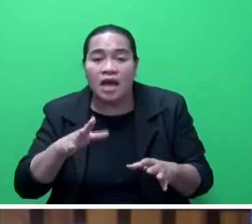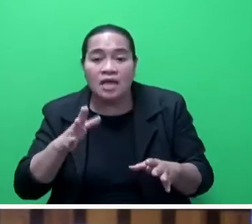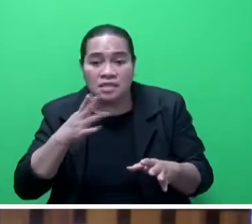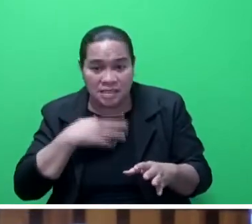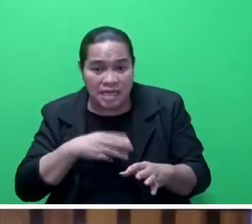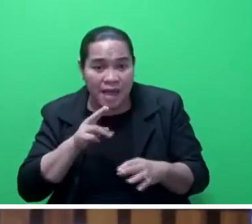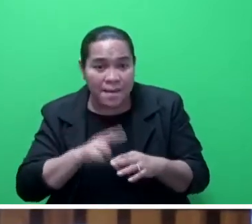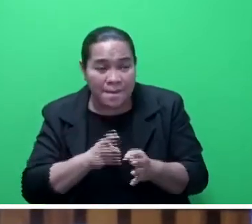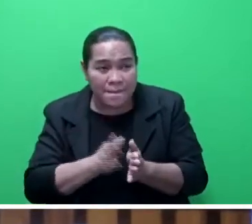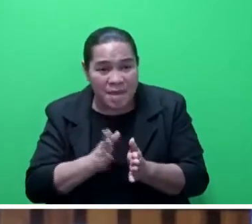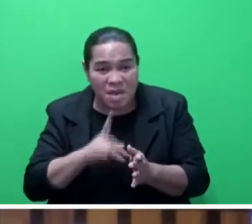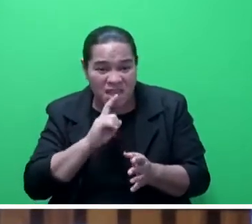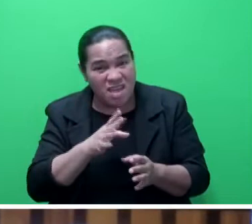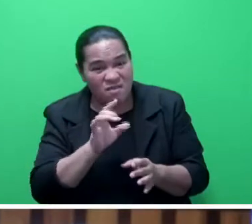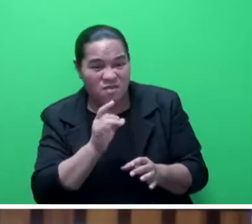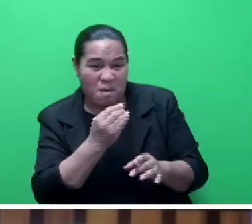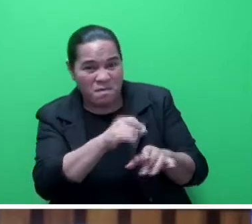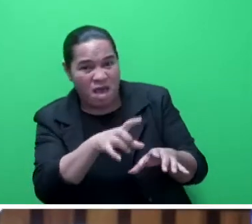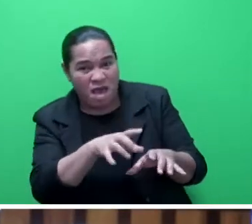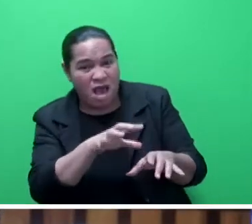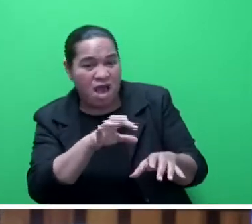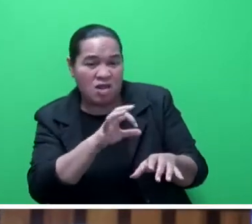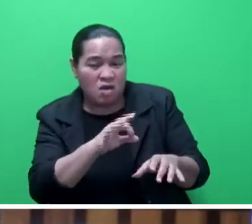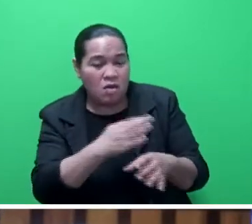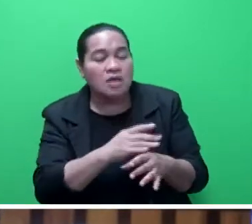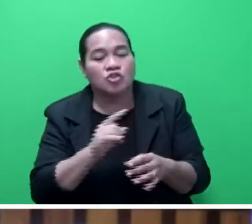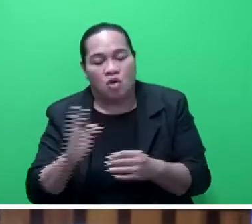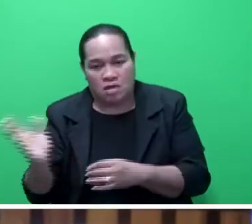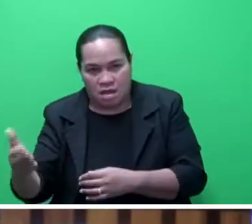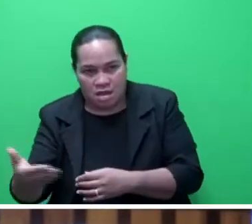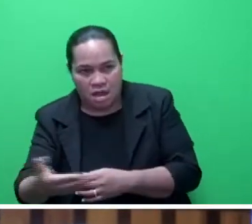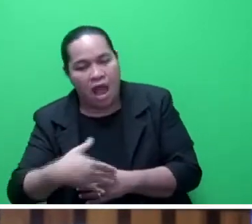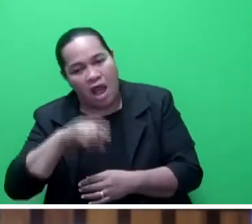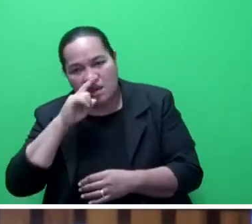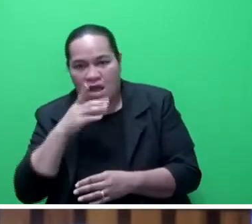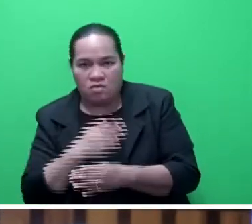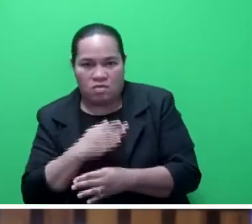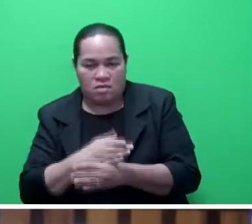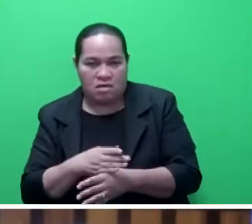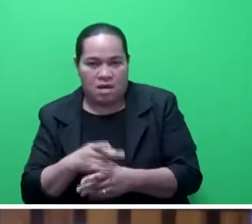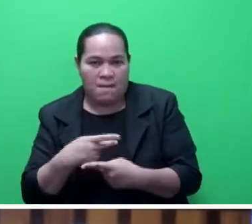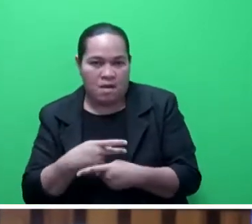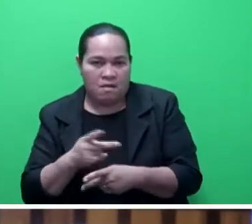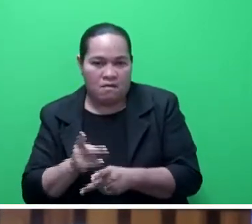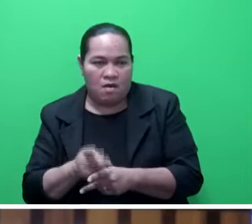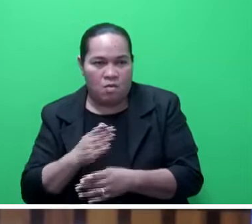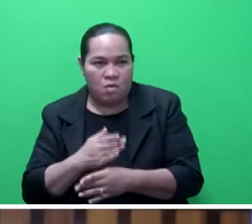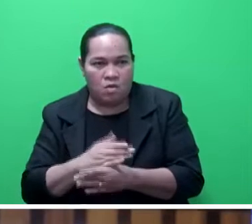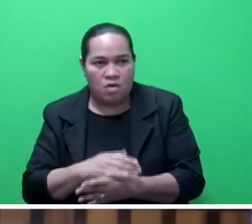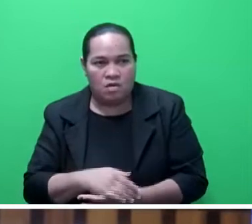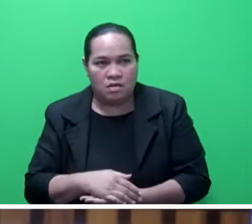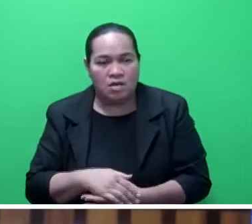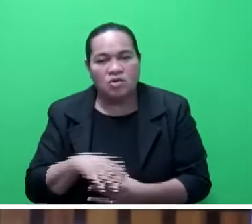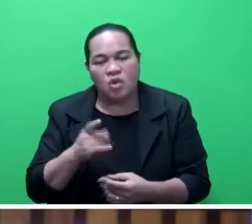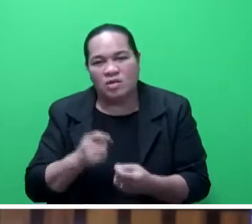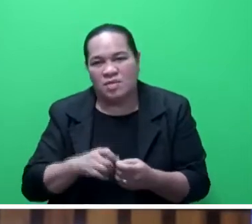out of function or not effectively functioning, the cane cutters and harvesters cannot perform their work, and this increases growers' costs